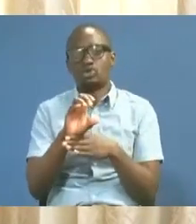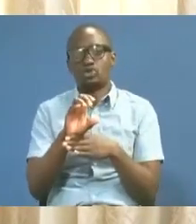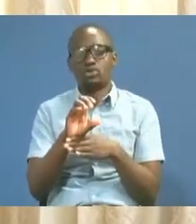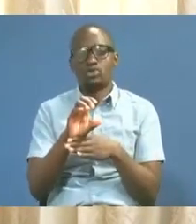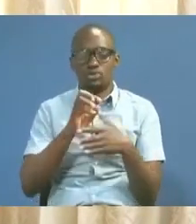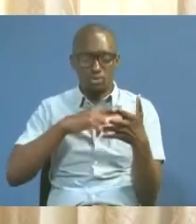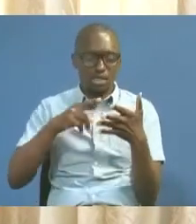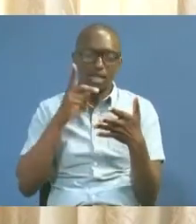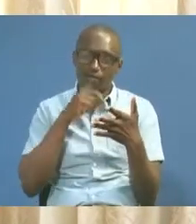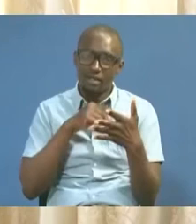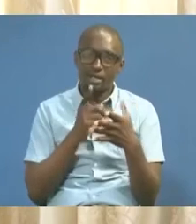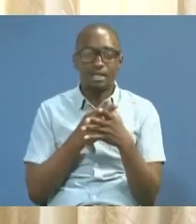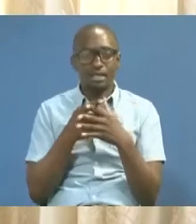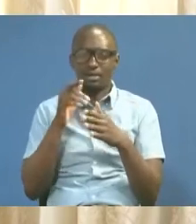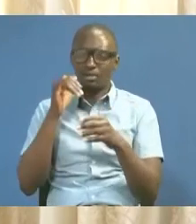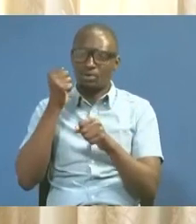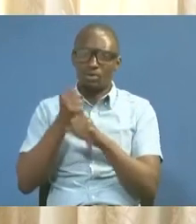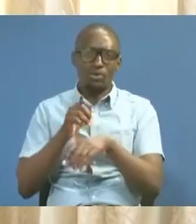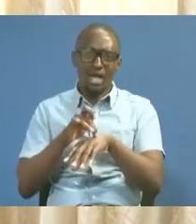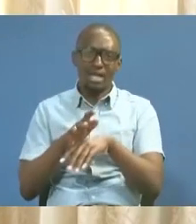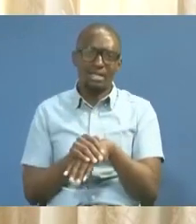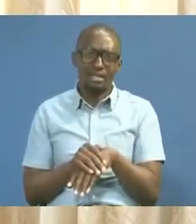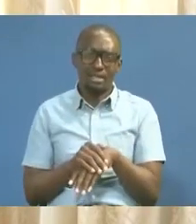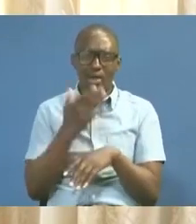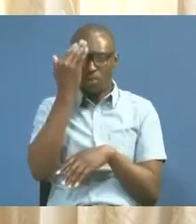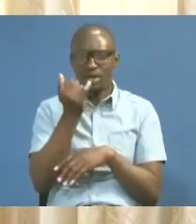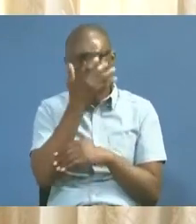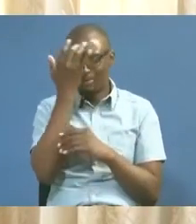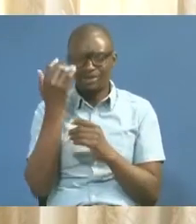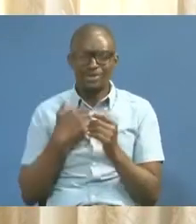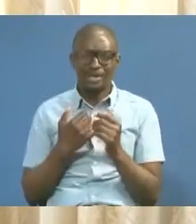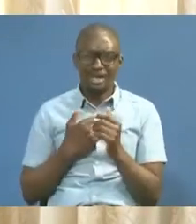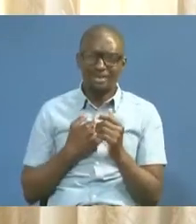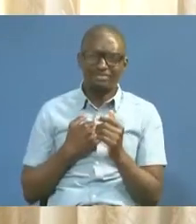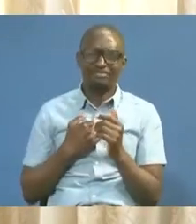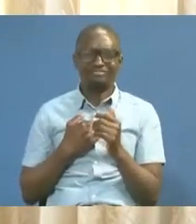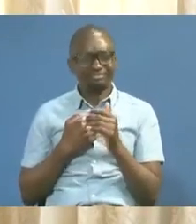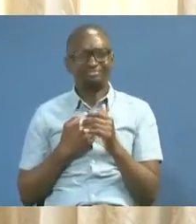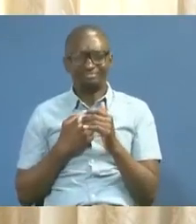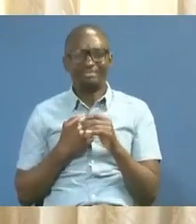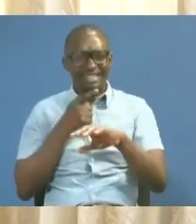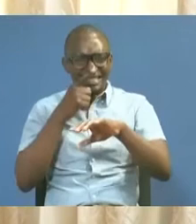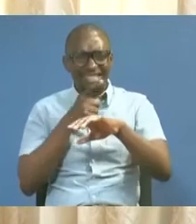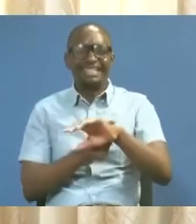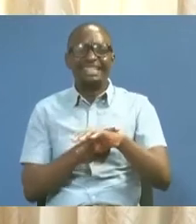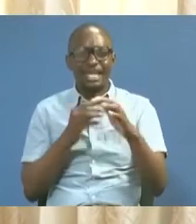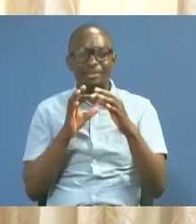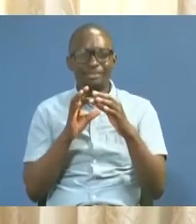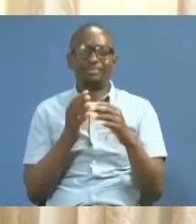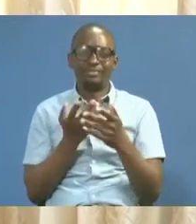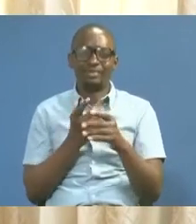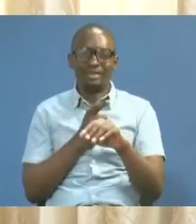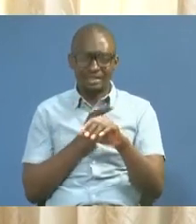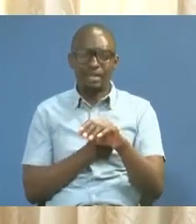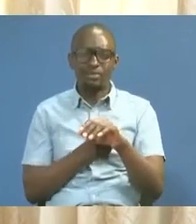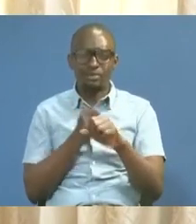do that quite early because we work on set deadlines. And after the deadline, there is nothing you can do